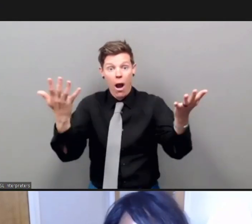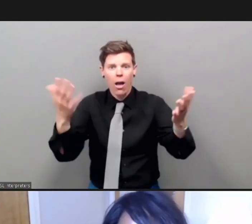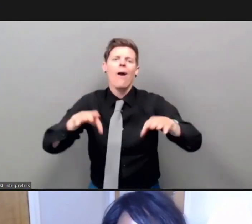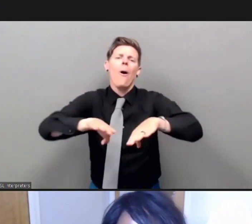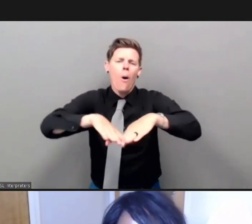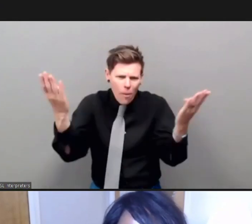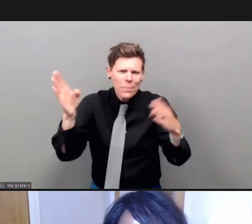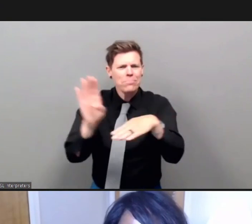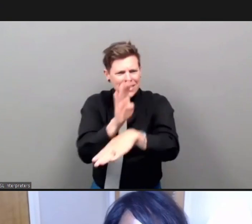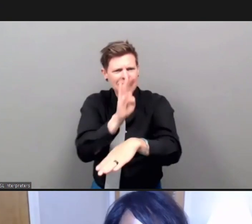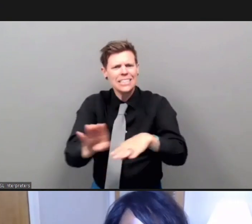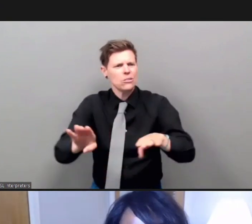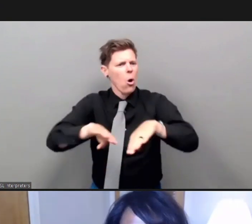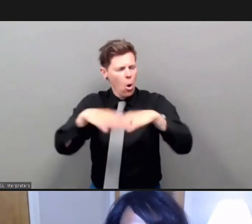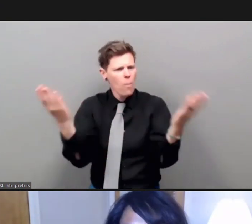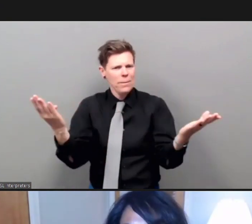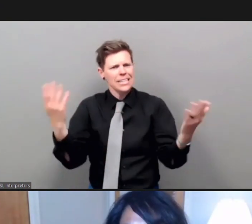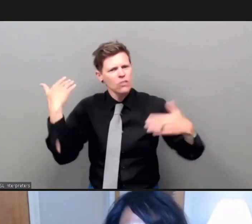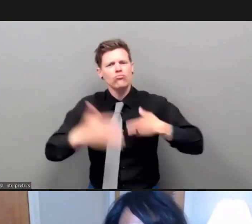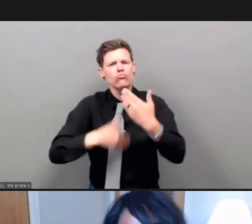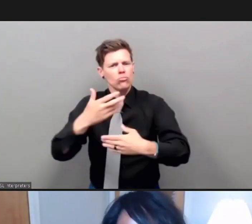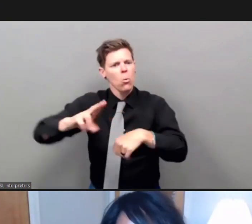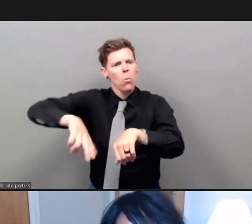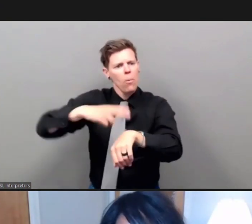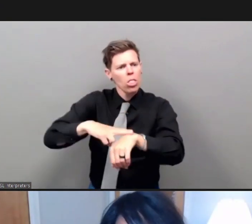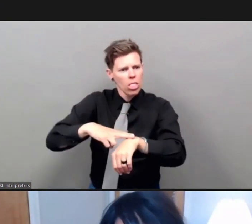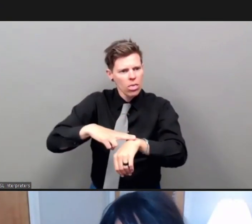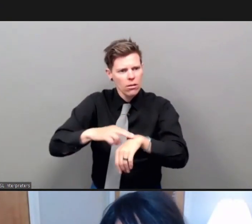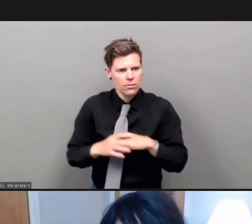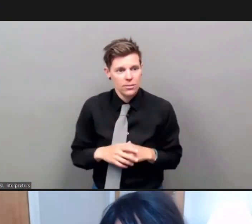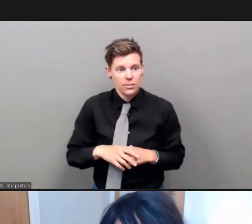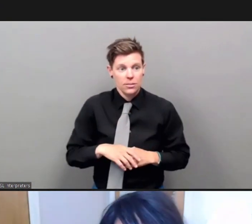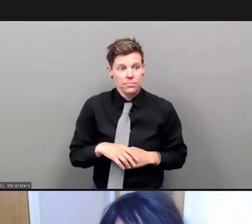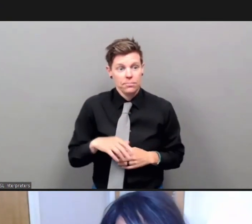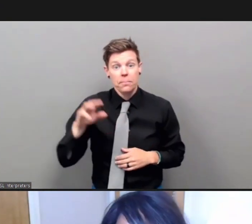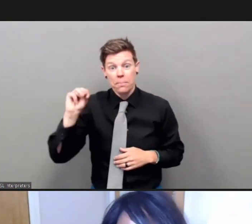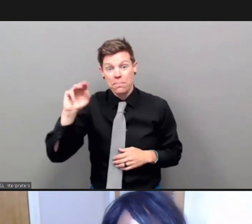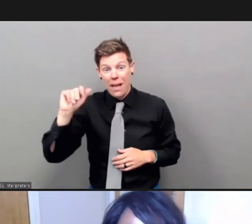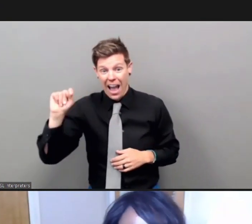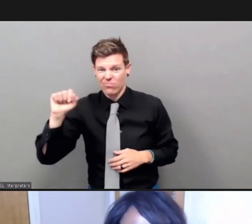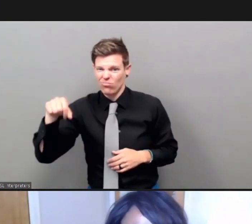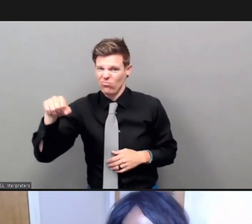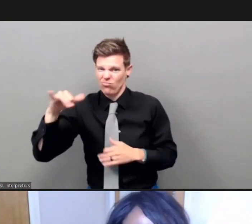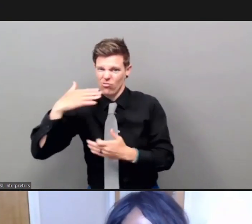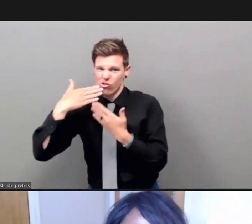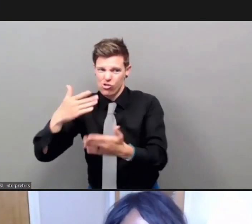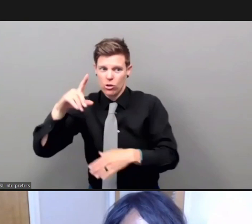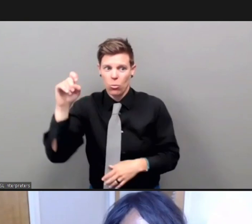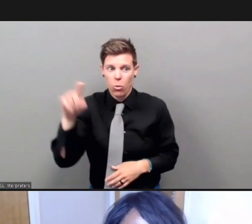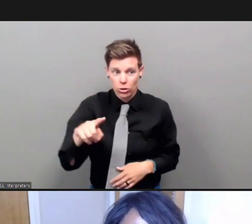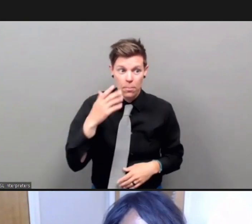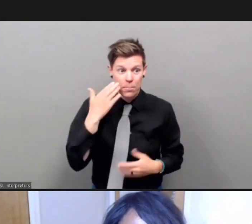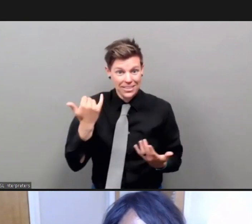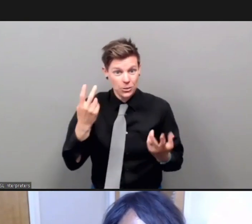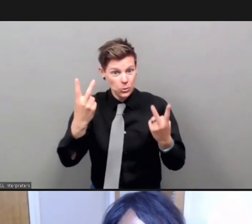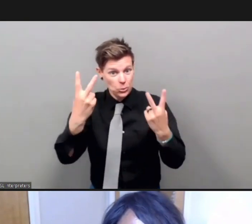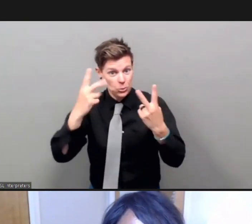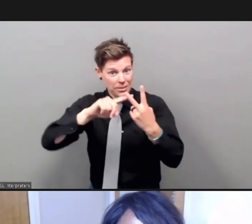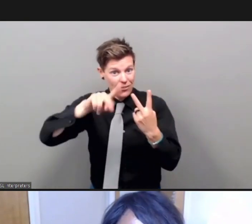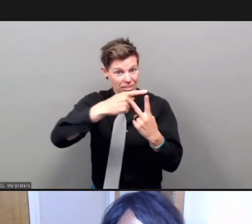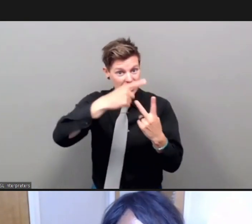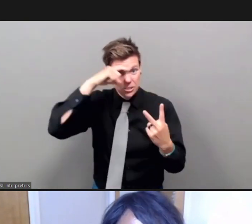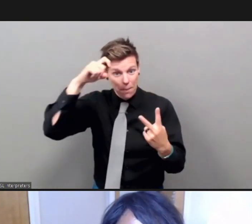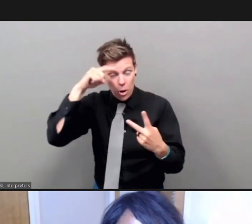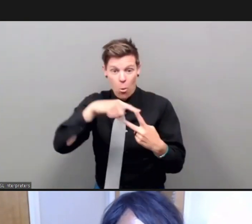kind of teases out the tale of two summers and the vaccinated people and the unvaccinated people. Remember